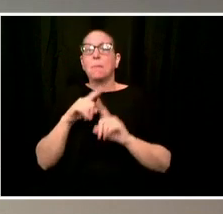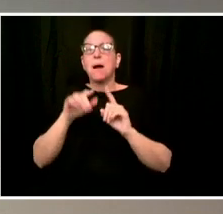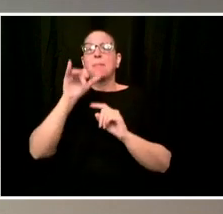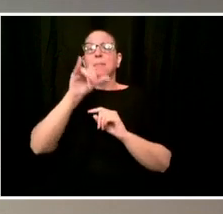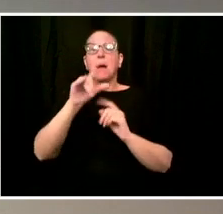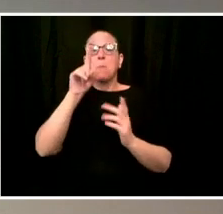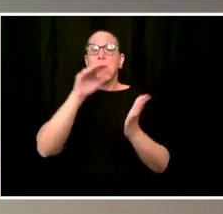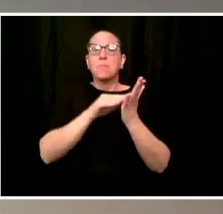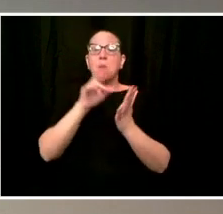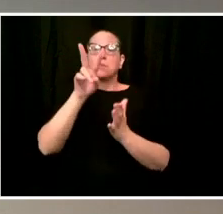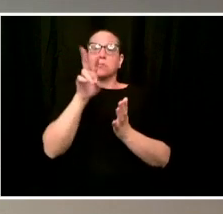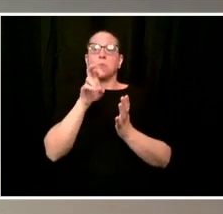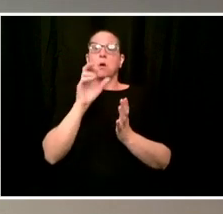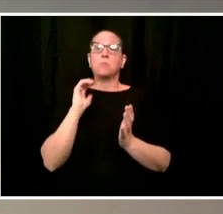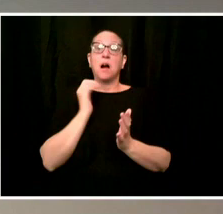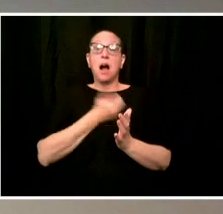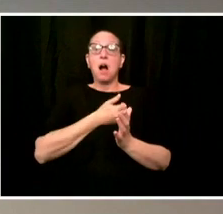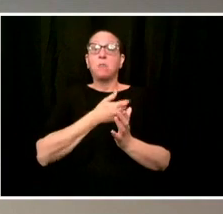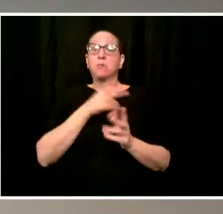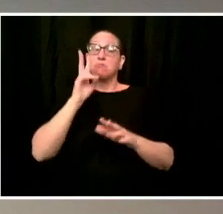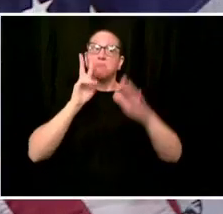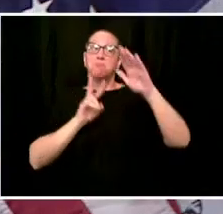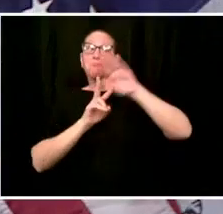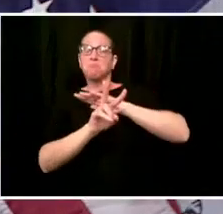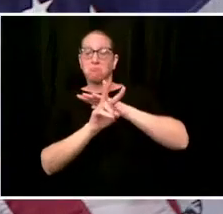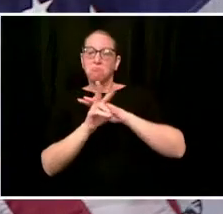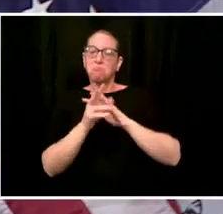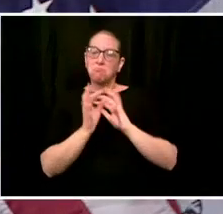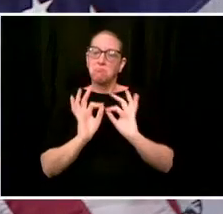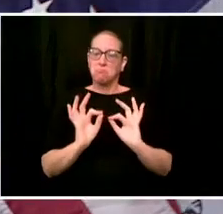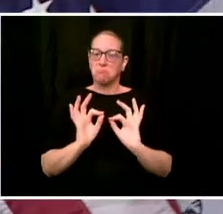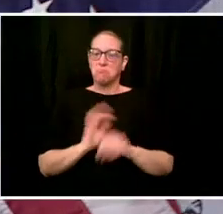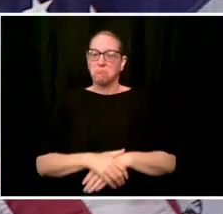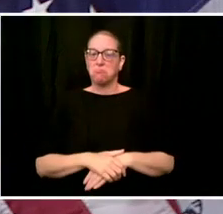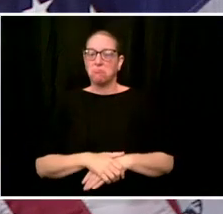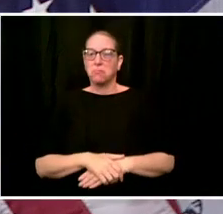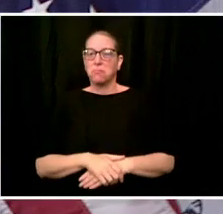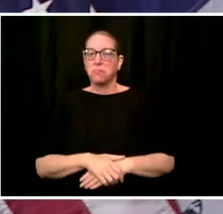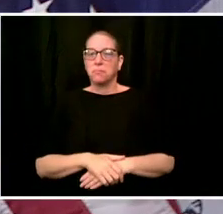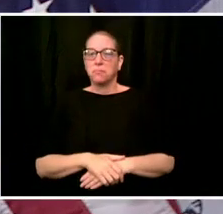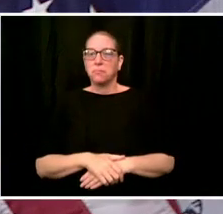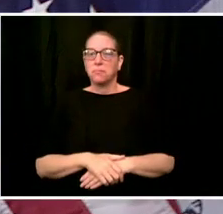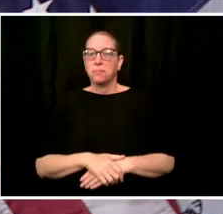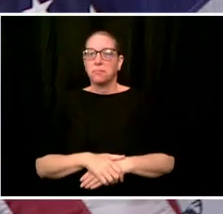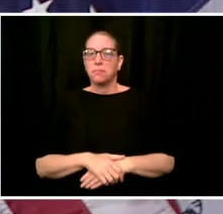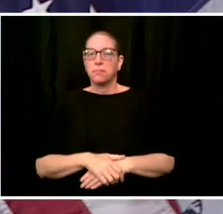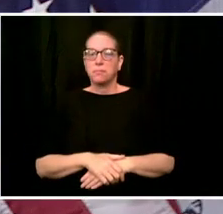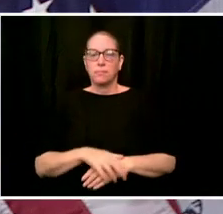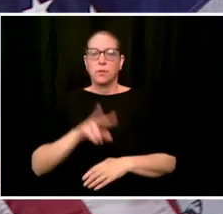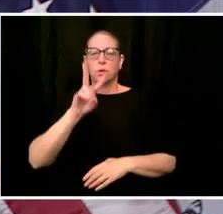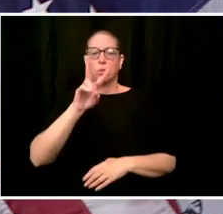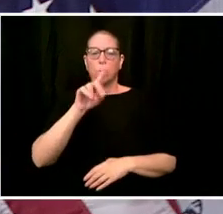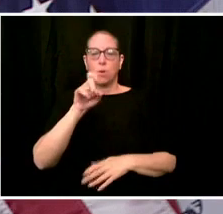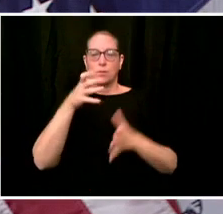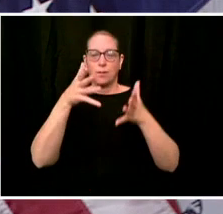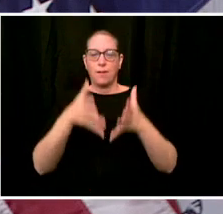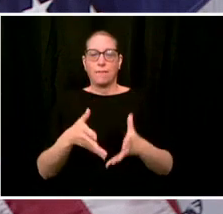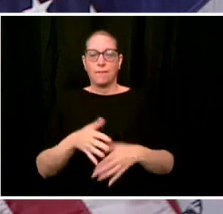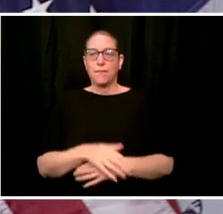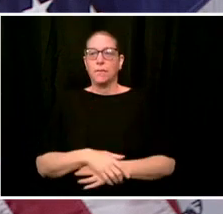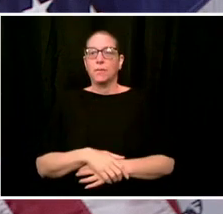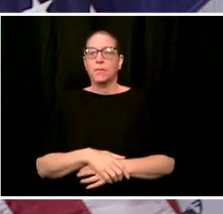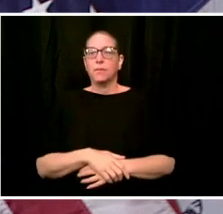be. Thank you. We have time for two more today. Next is Bridget from WNYC.